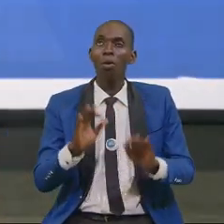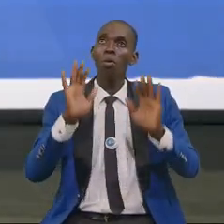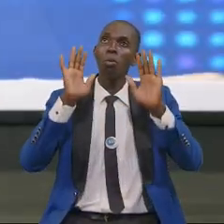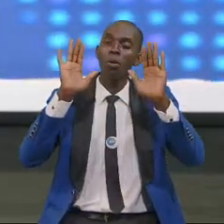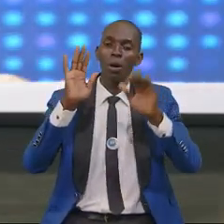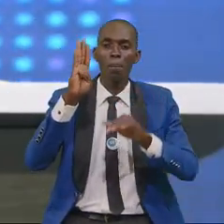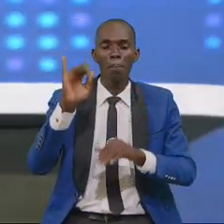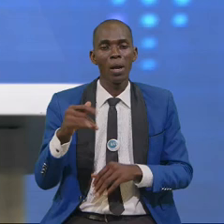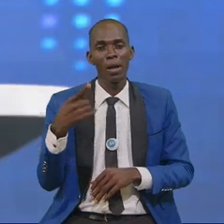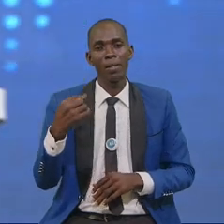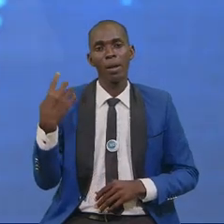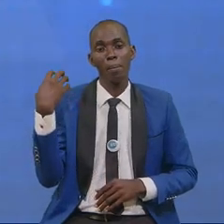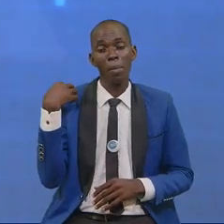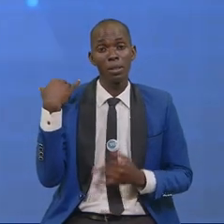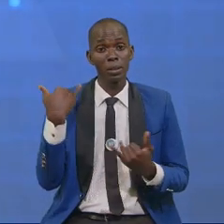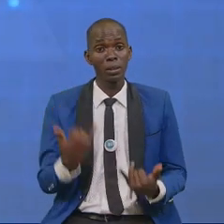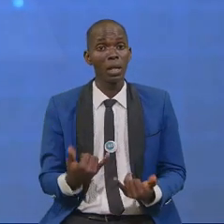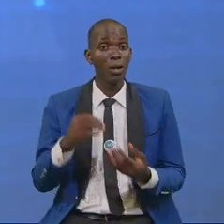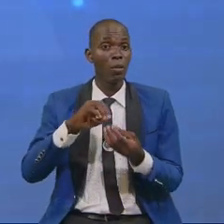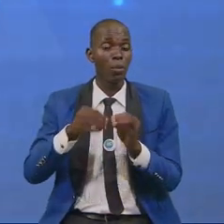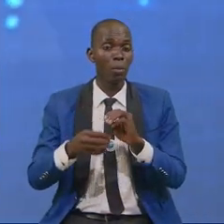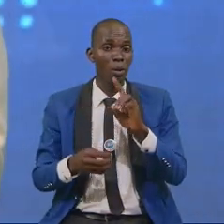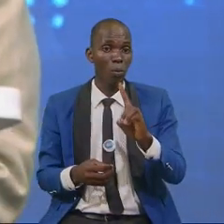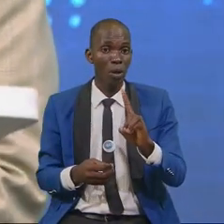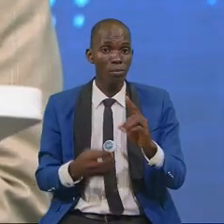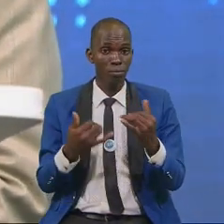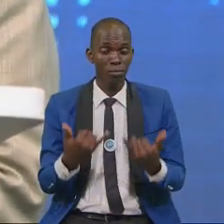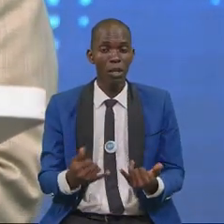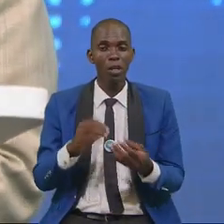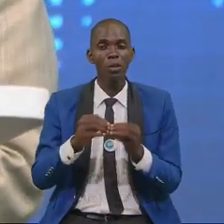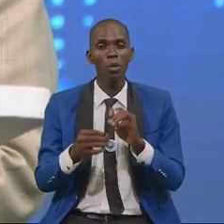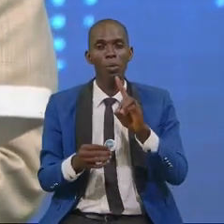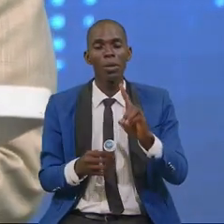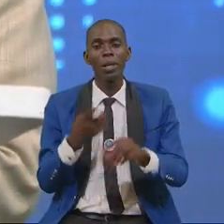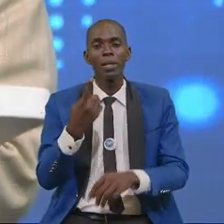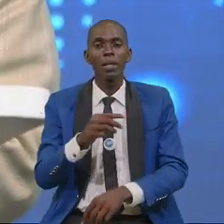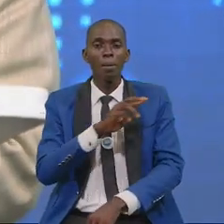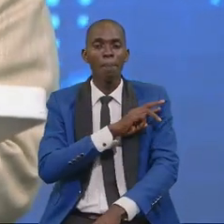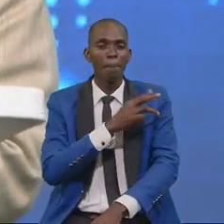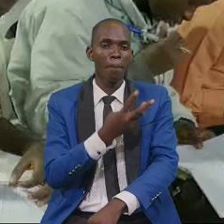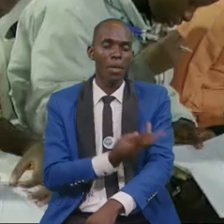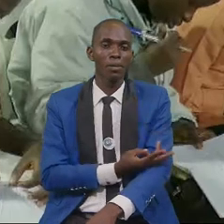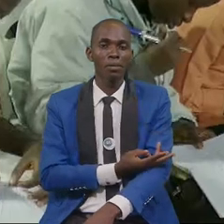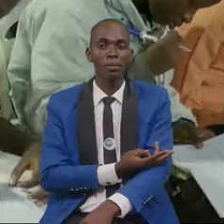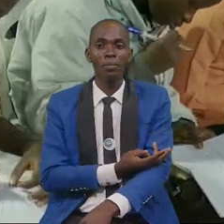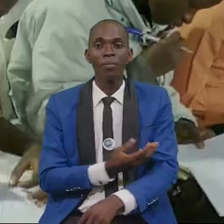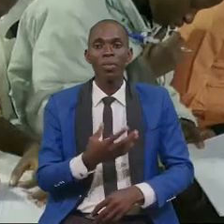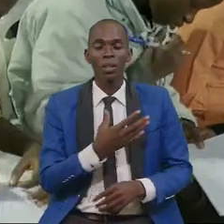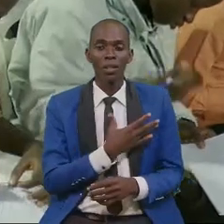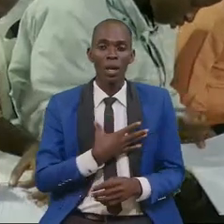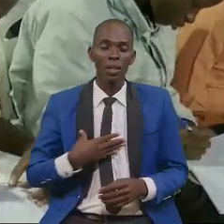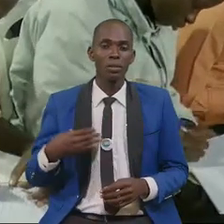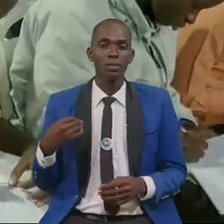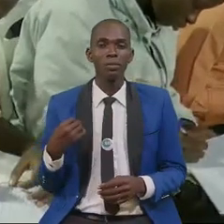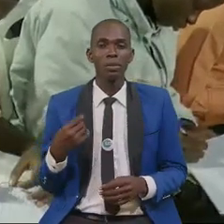We're coming to number one. Number one, we're looking at the might, and we're looking at